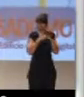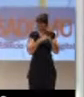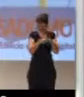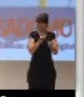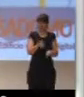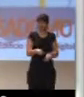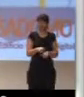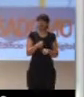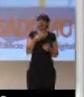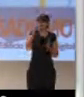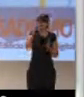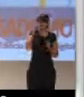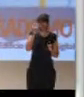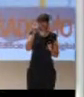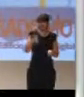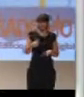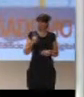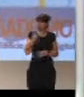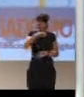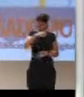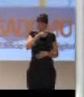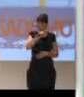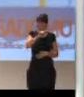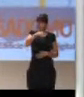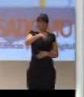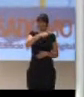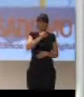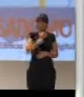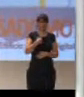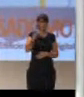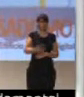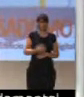Like Blanca said, a fundamental part of this